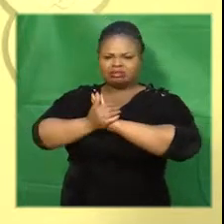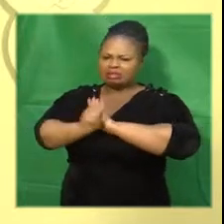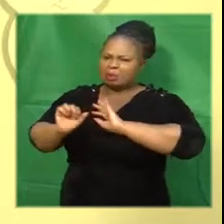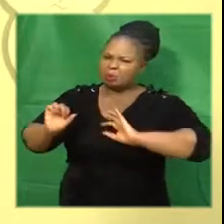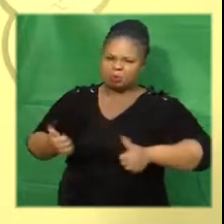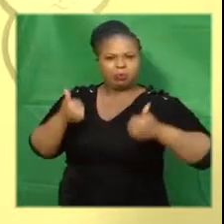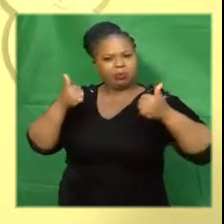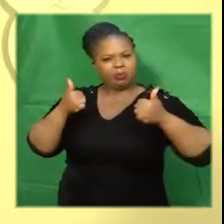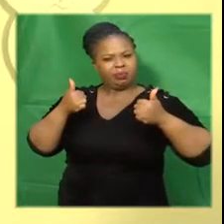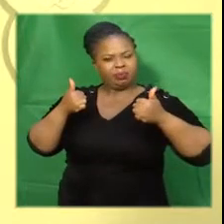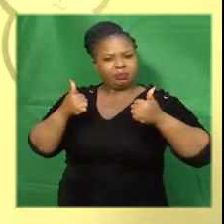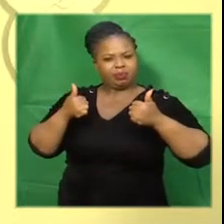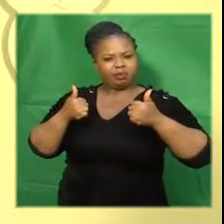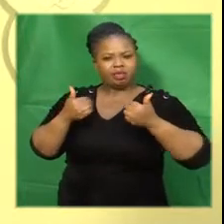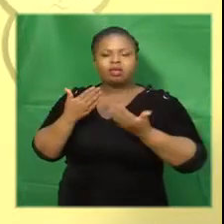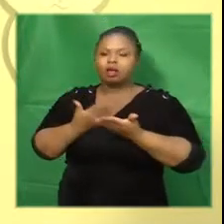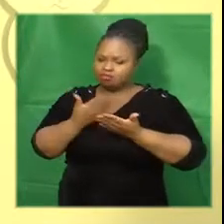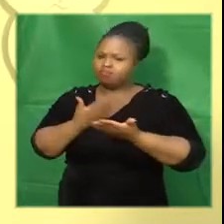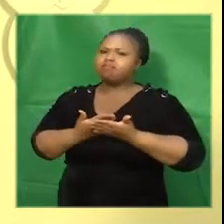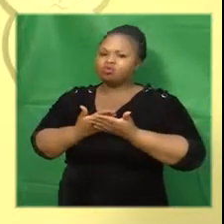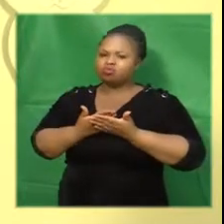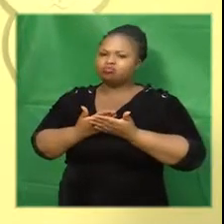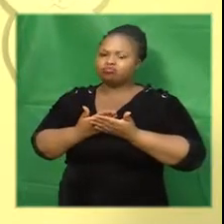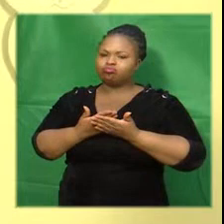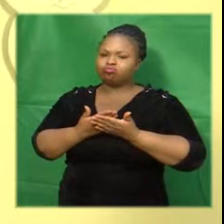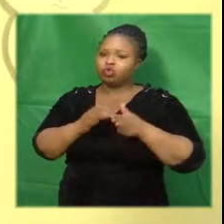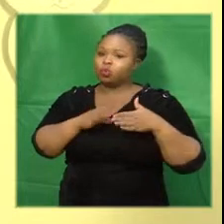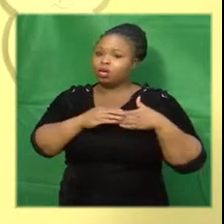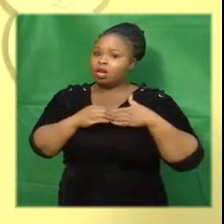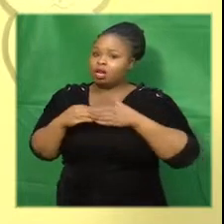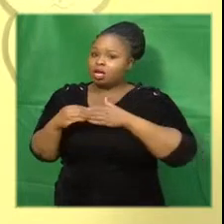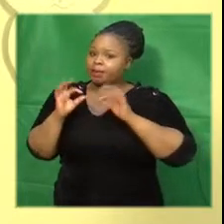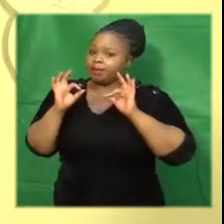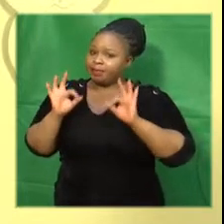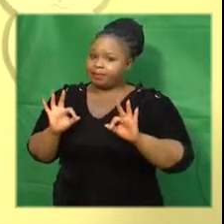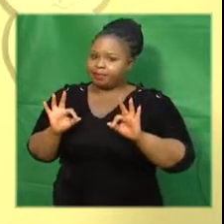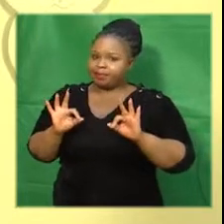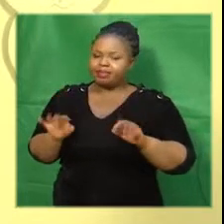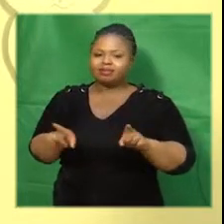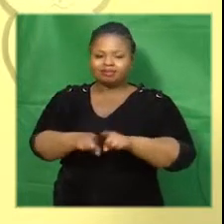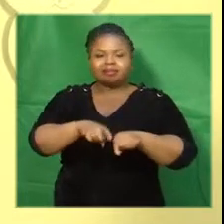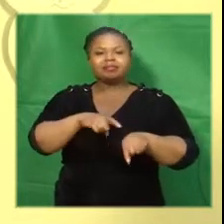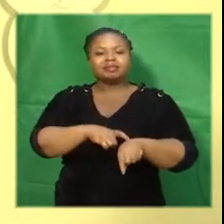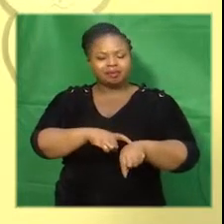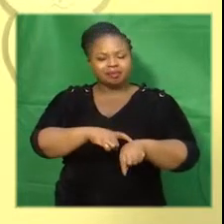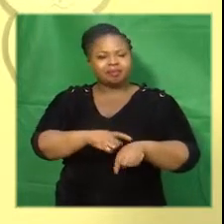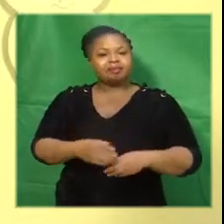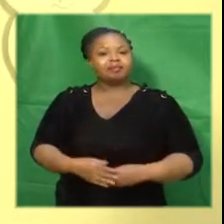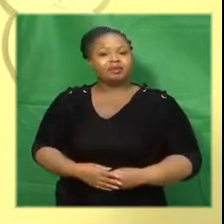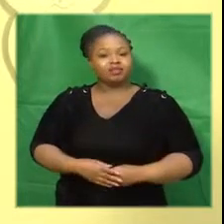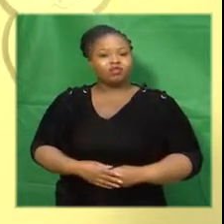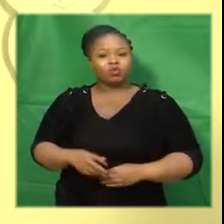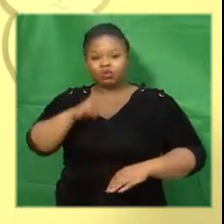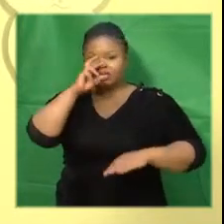one which is ably led and which effectively serves the needs